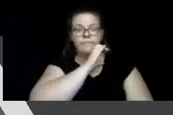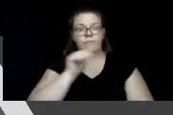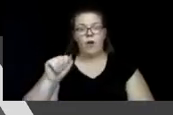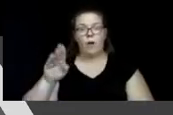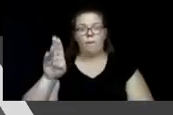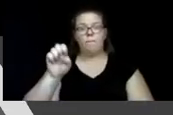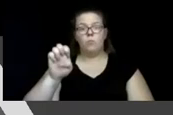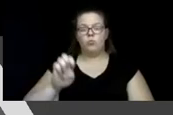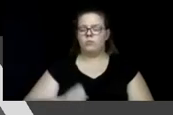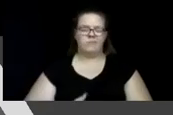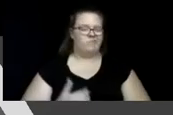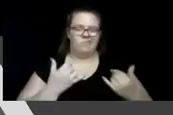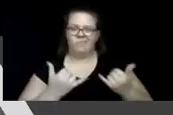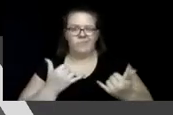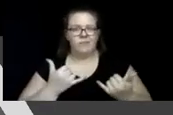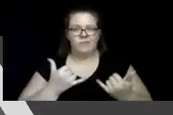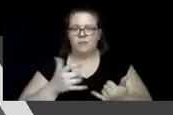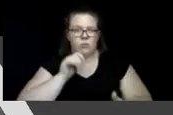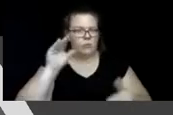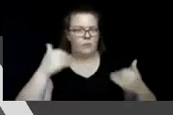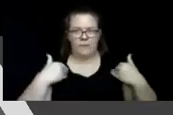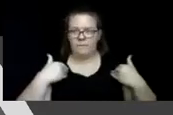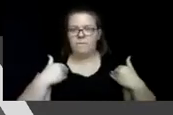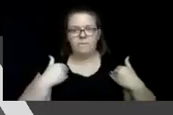Not currently. Not currently.